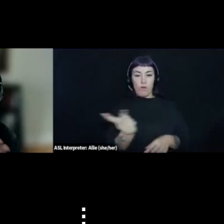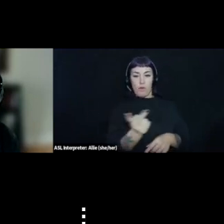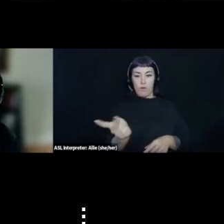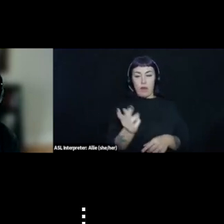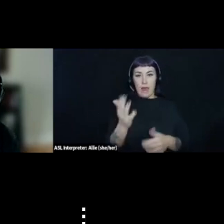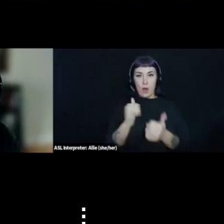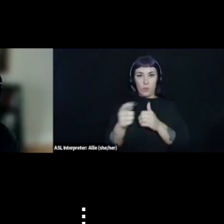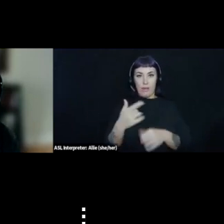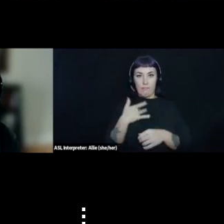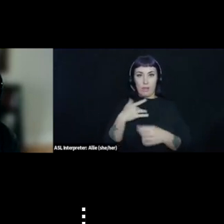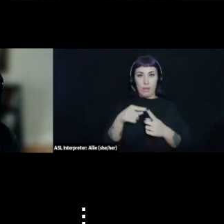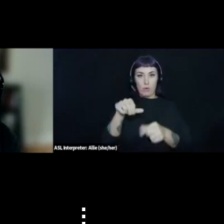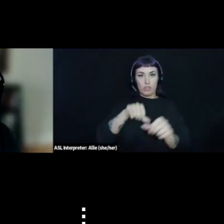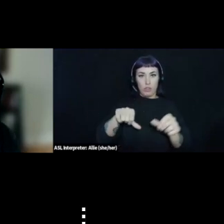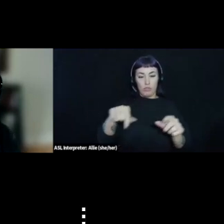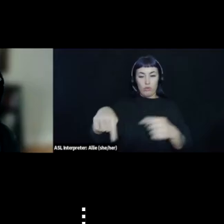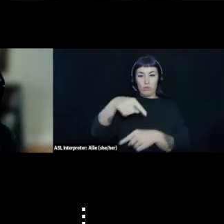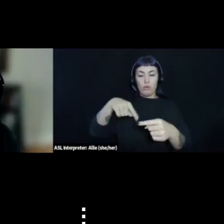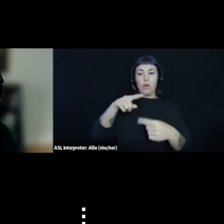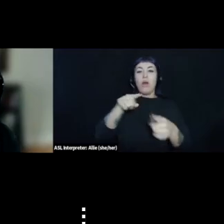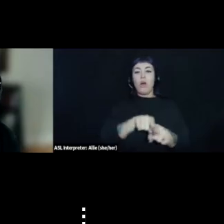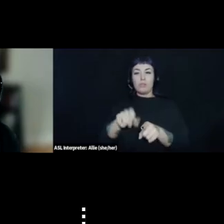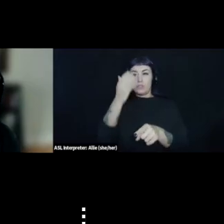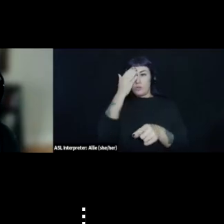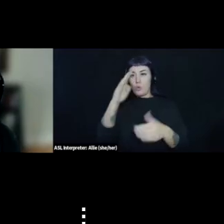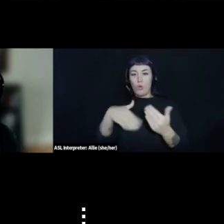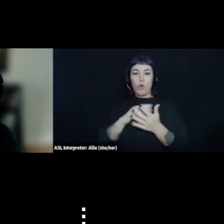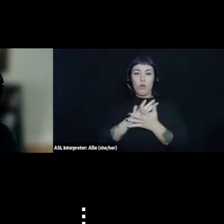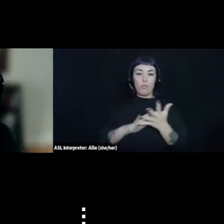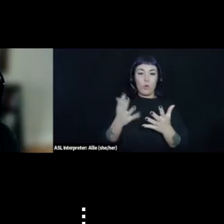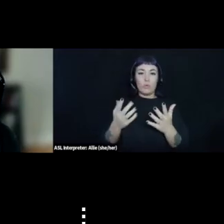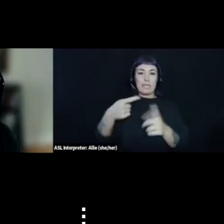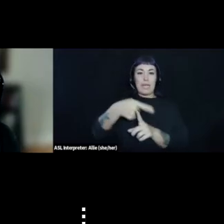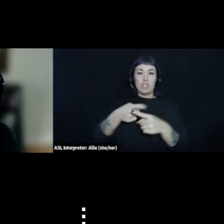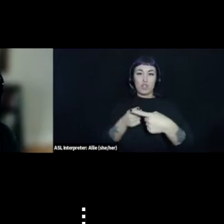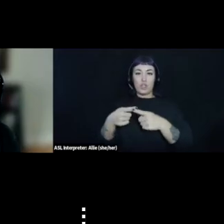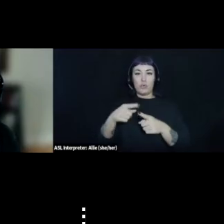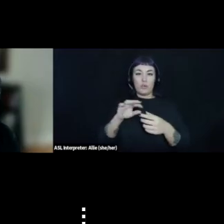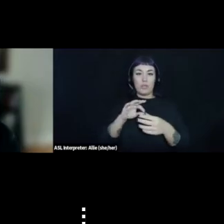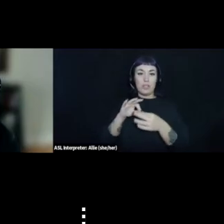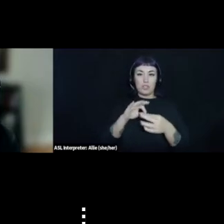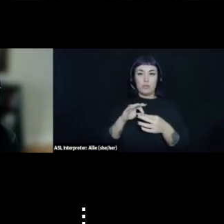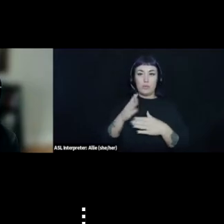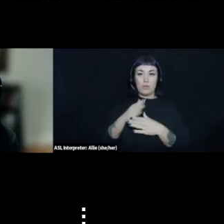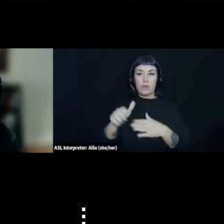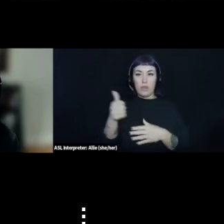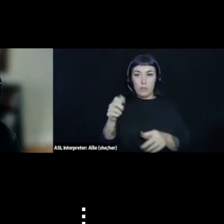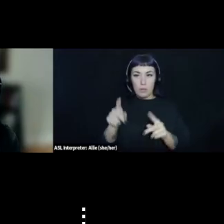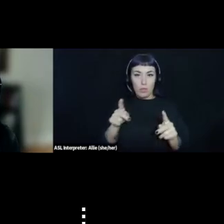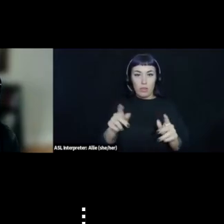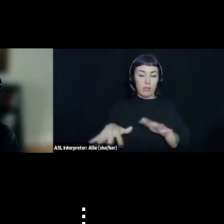to know how they feel about each other. But then we also need to know all of those interrelationships between the other two